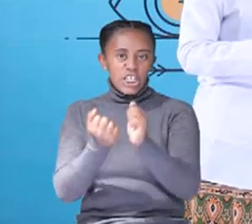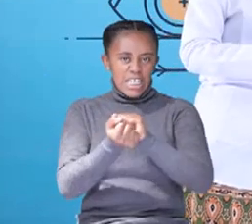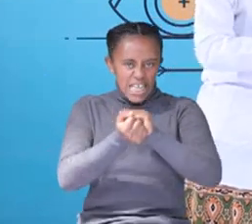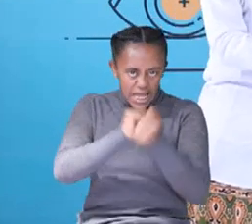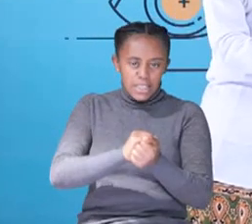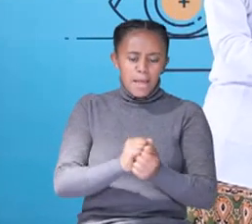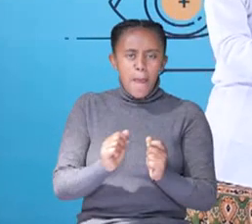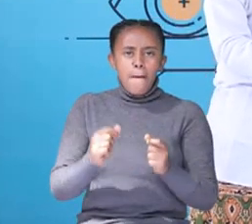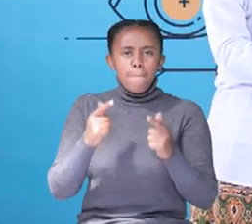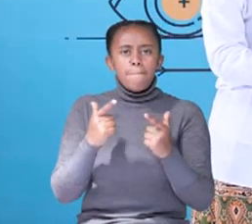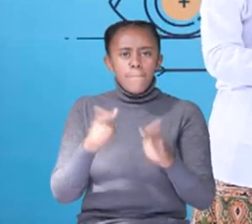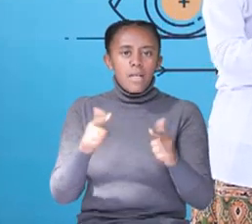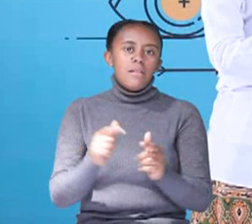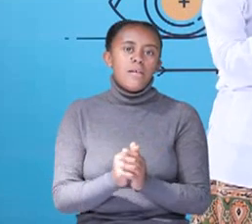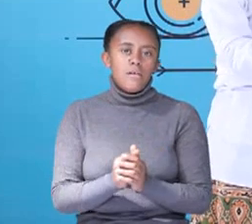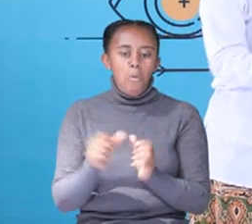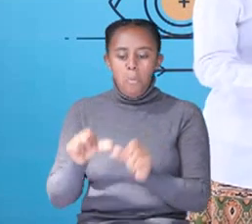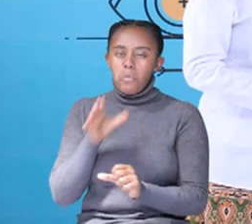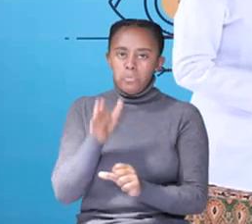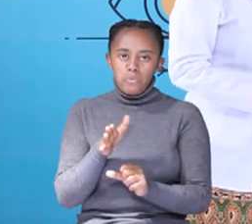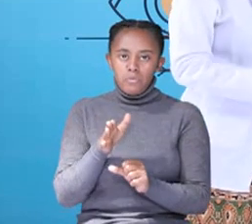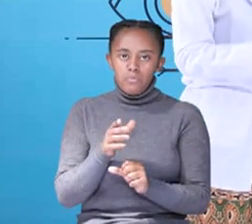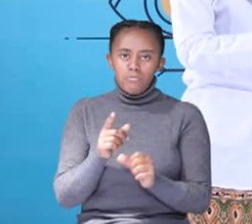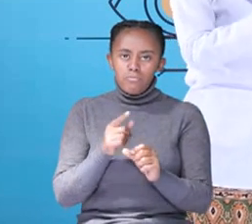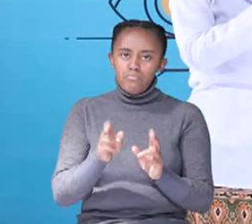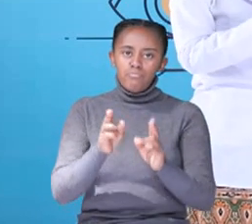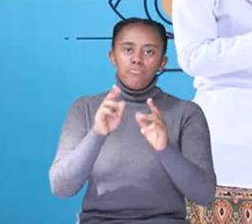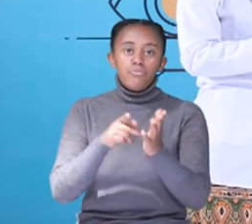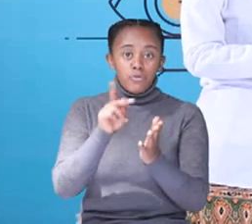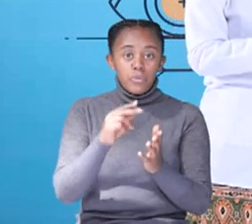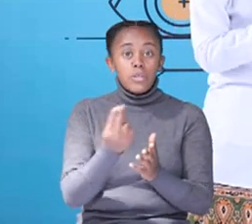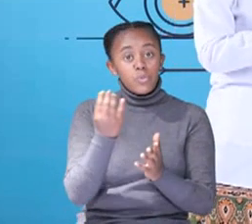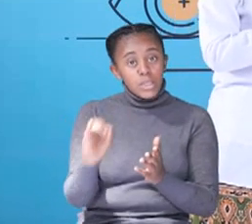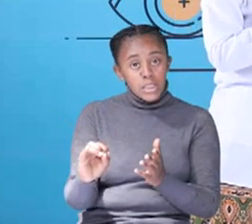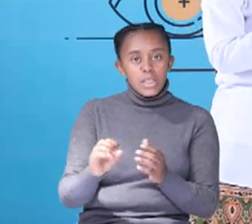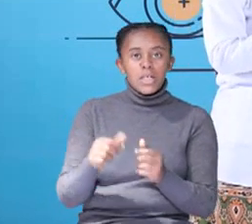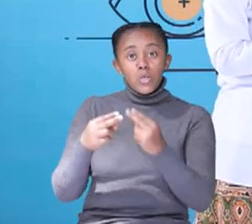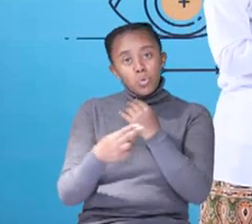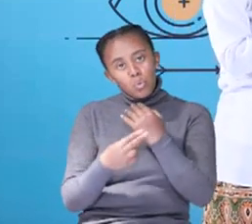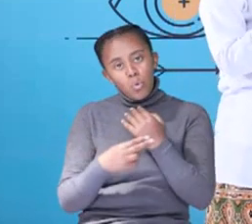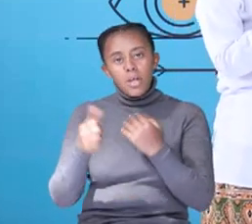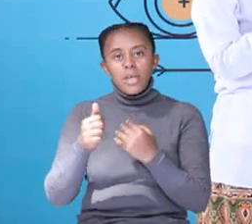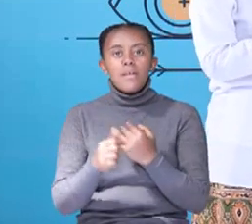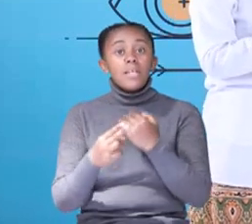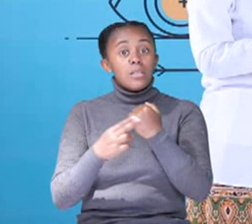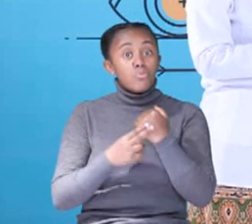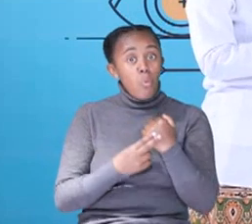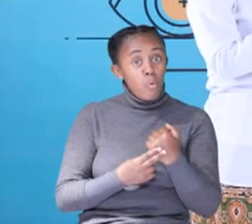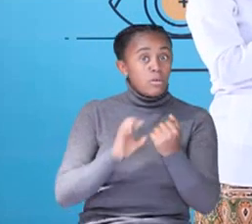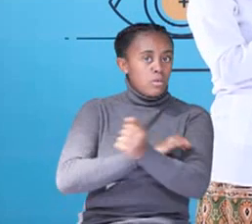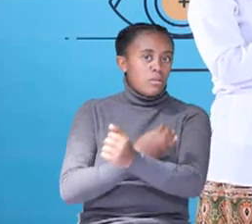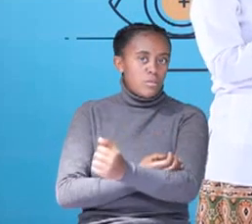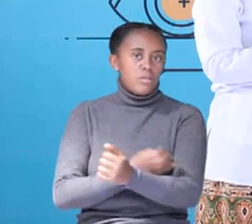Cells immediately use ATP for metabolic process rather than using stored ATP, stored